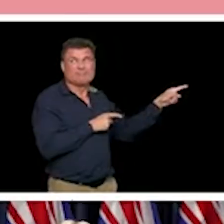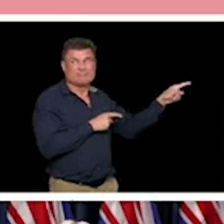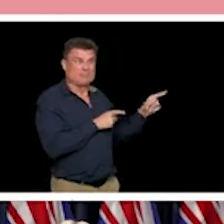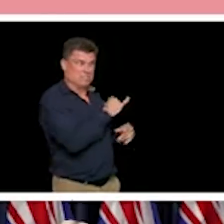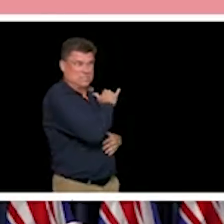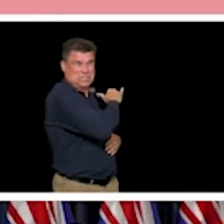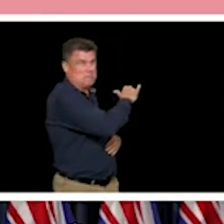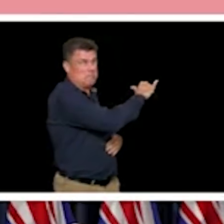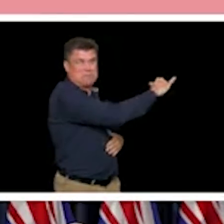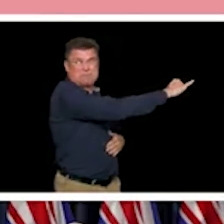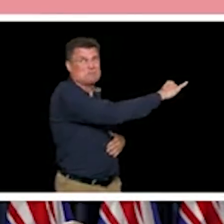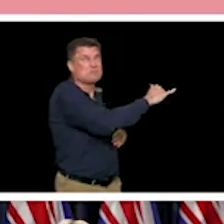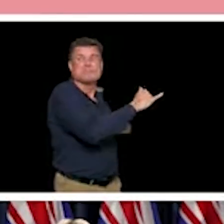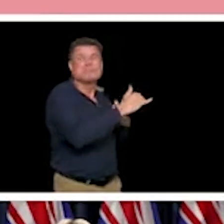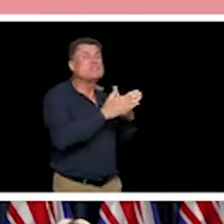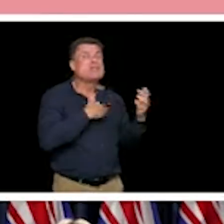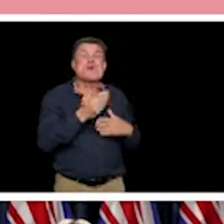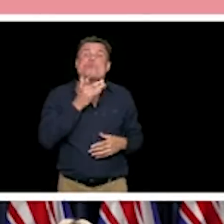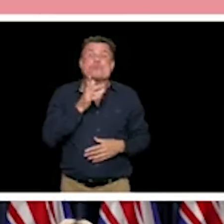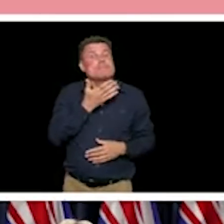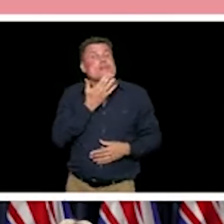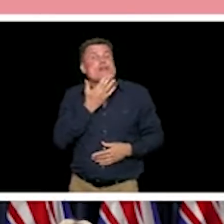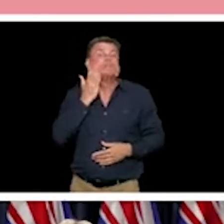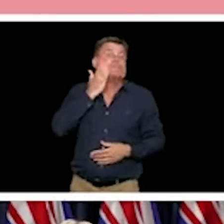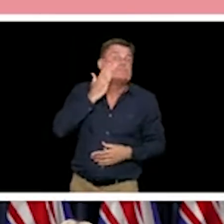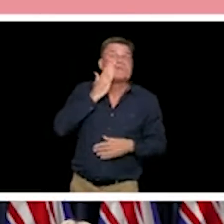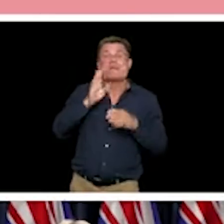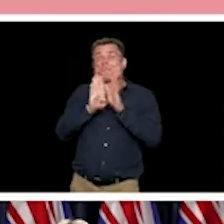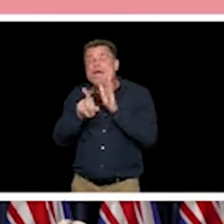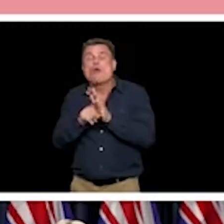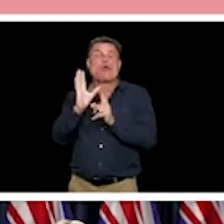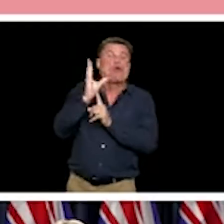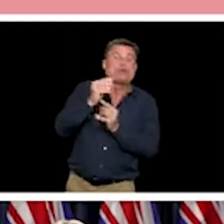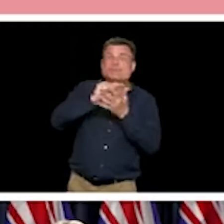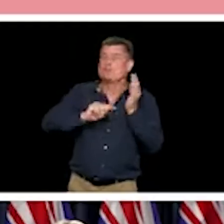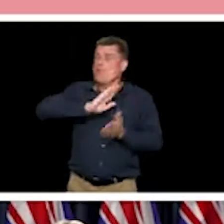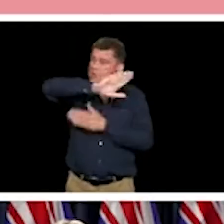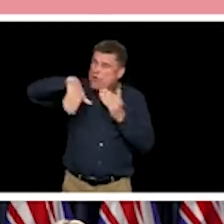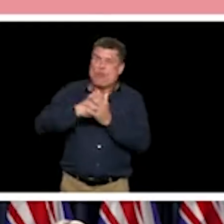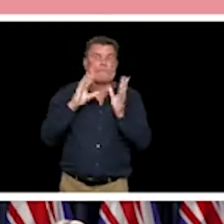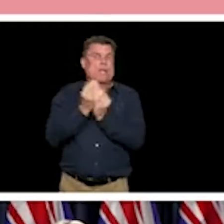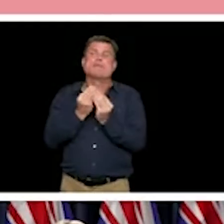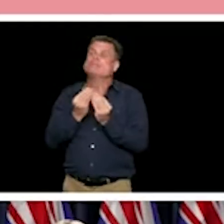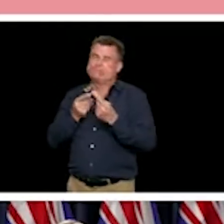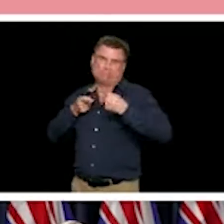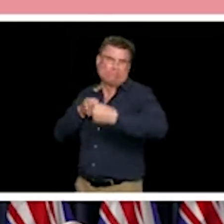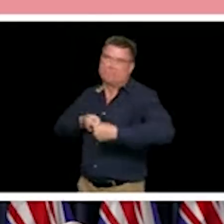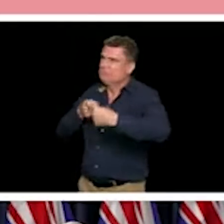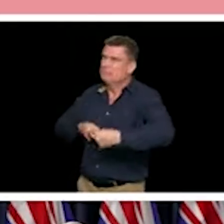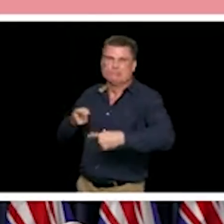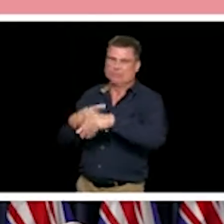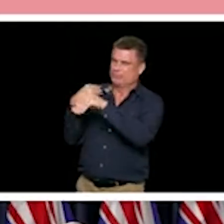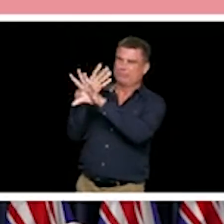parents with households with school-aged children reported that their children had challenges with learning during the past